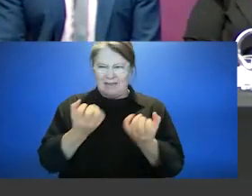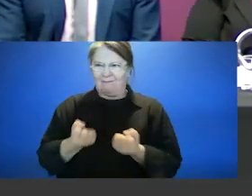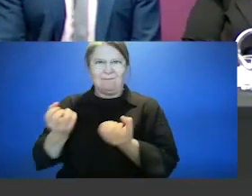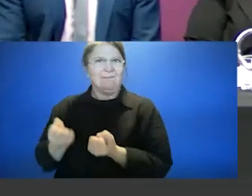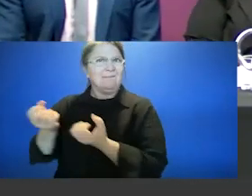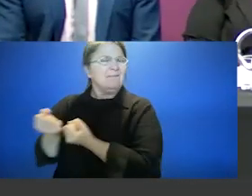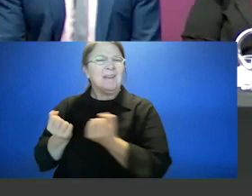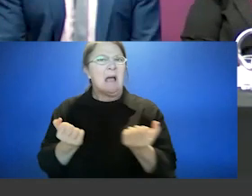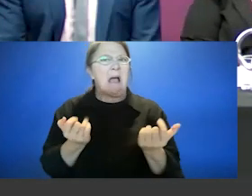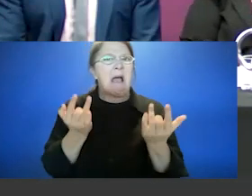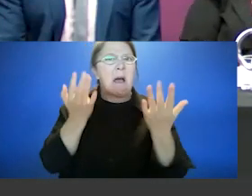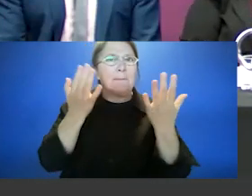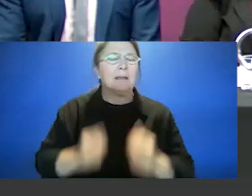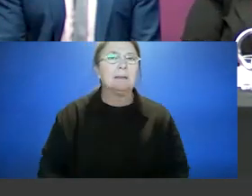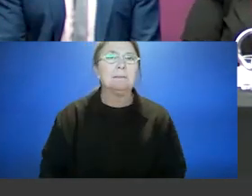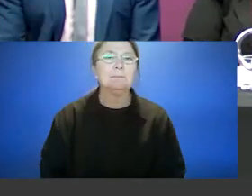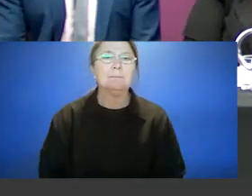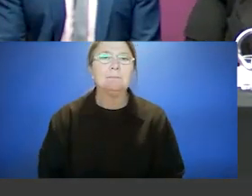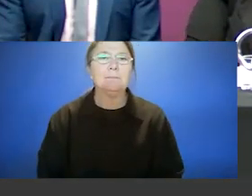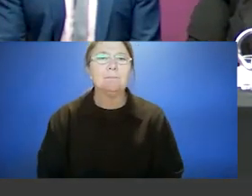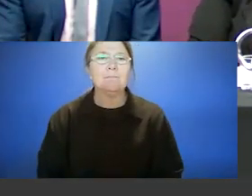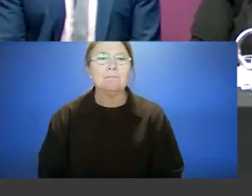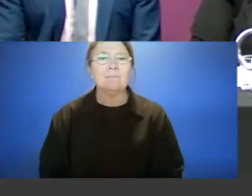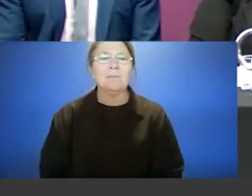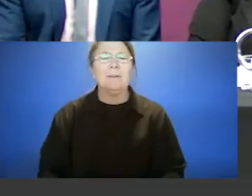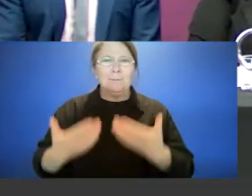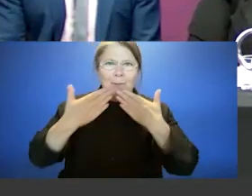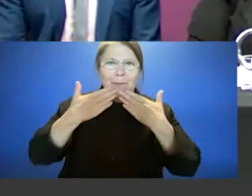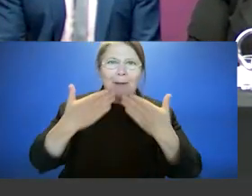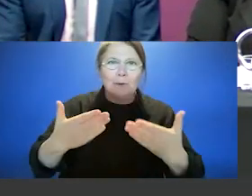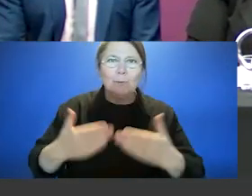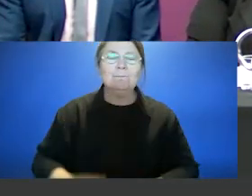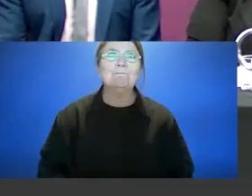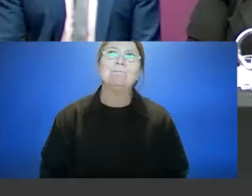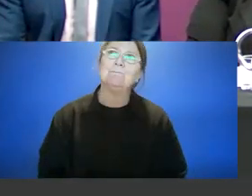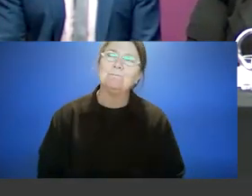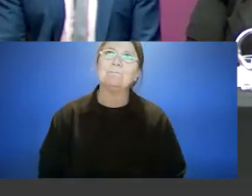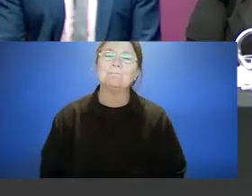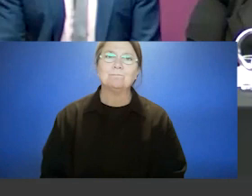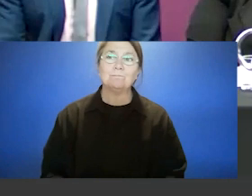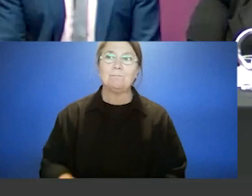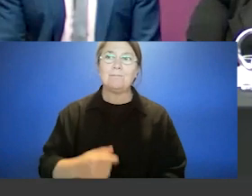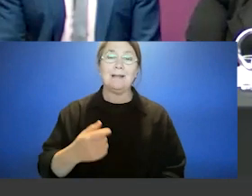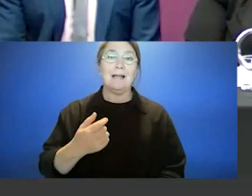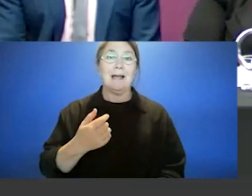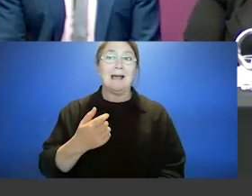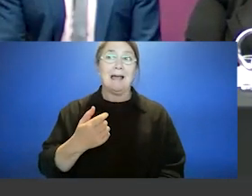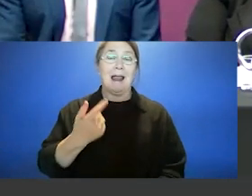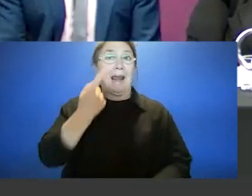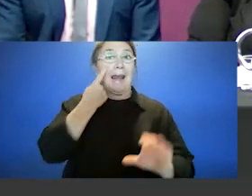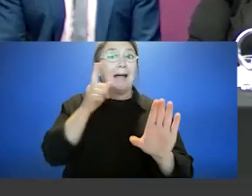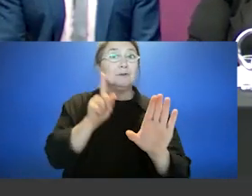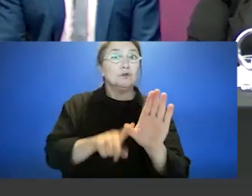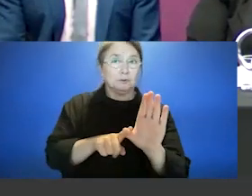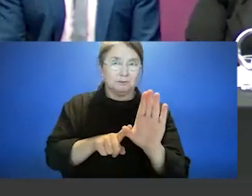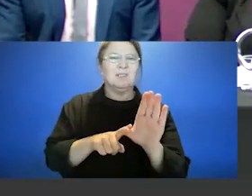complaints? Thanks, David. If I think about last financial year, so that's the financial